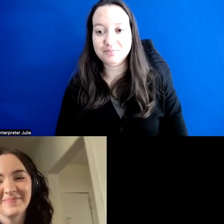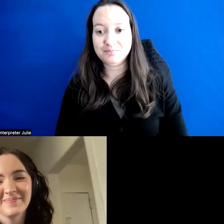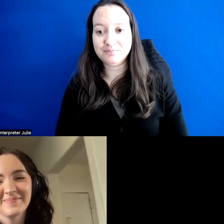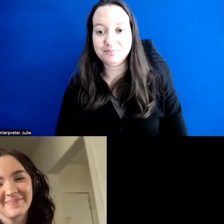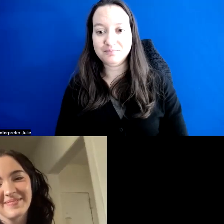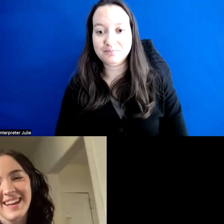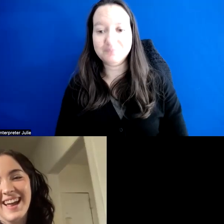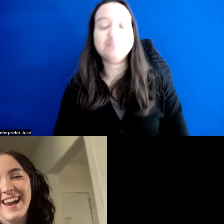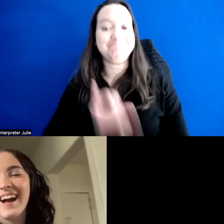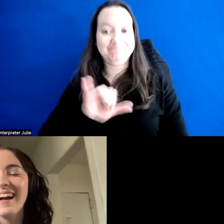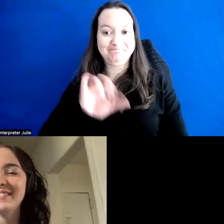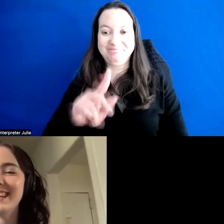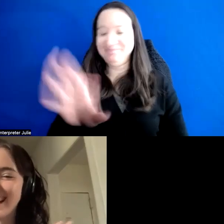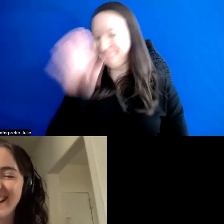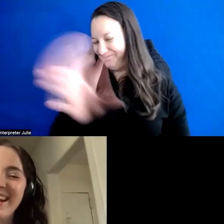Well,